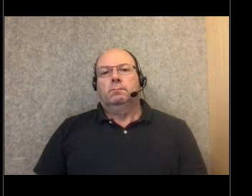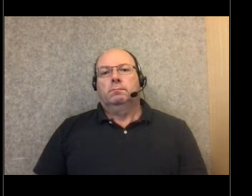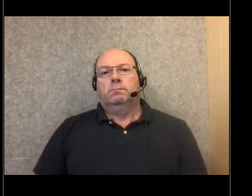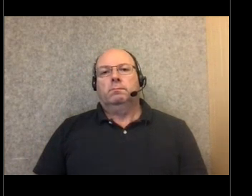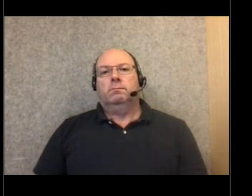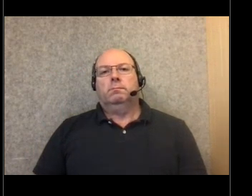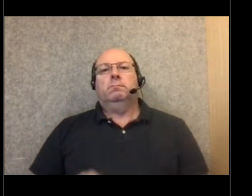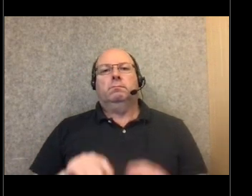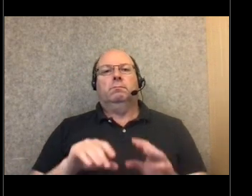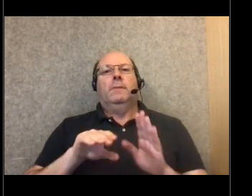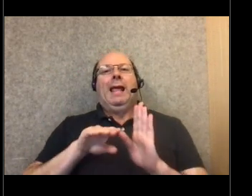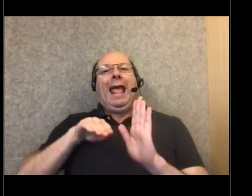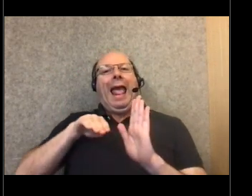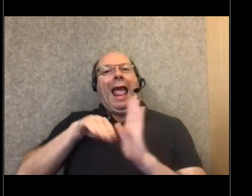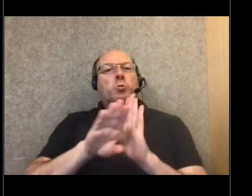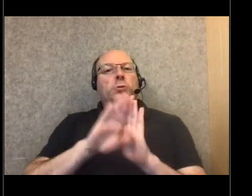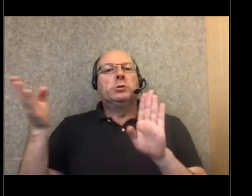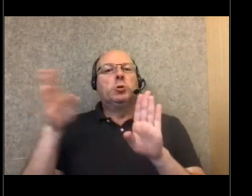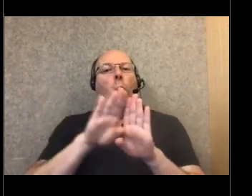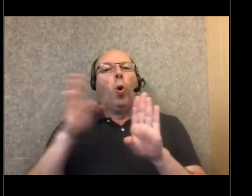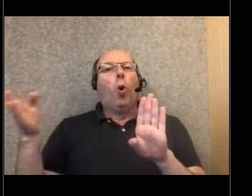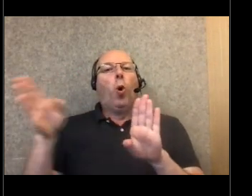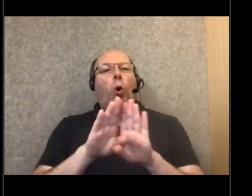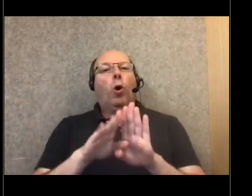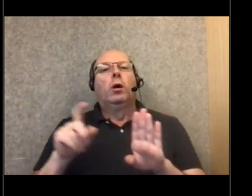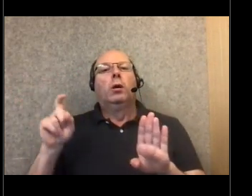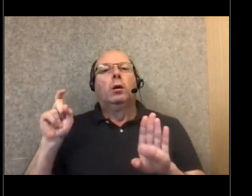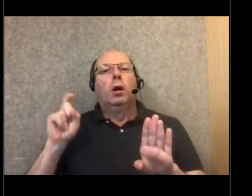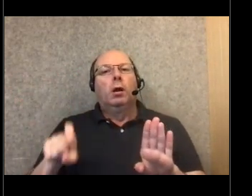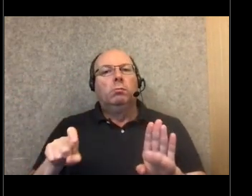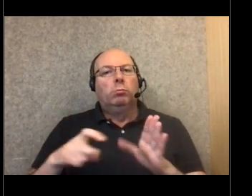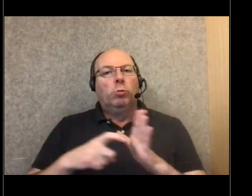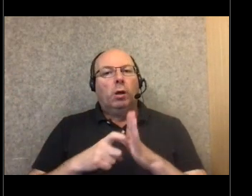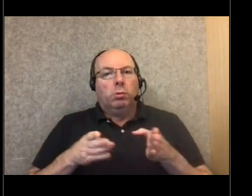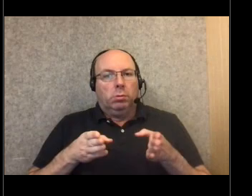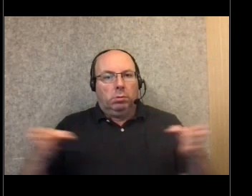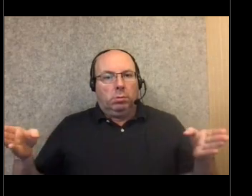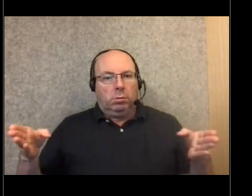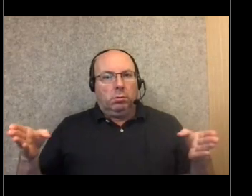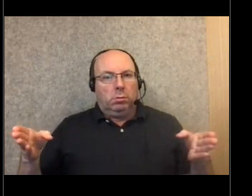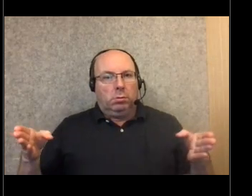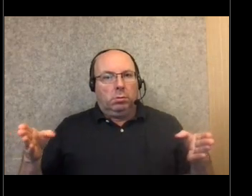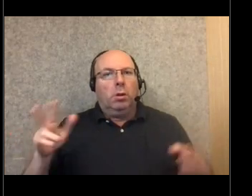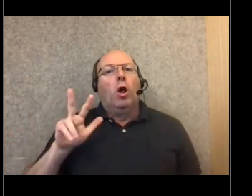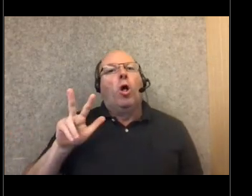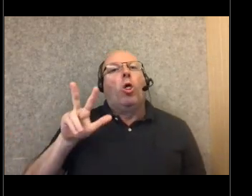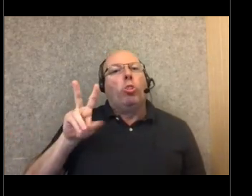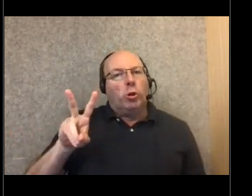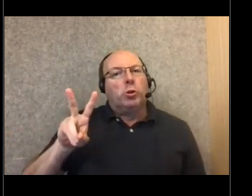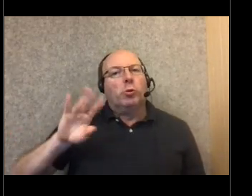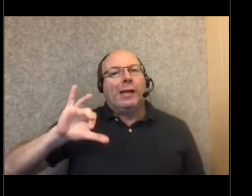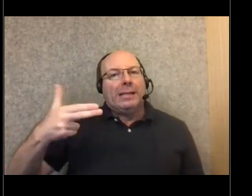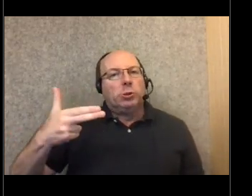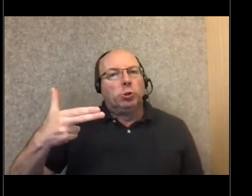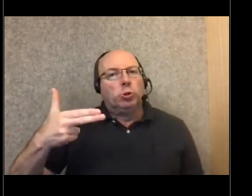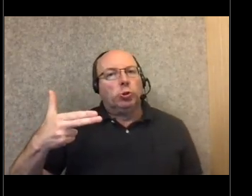entrance door must have a minimum width of 32